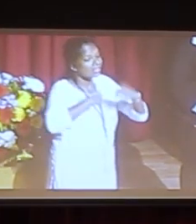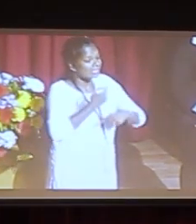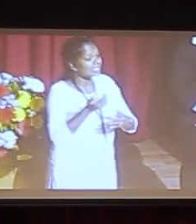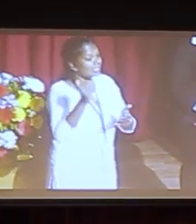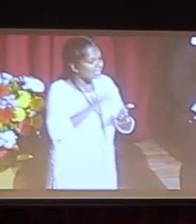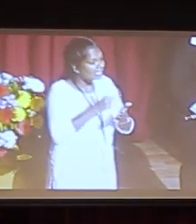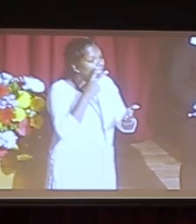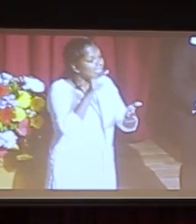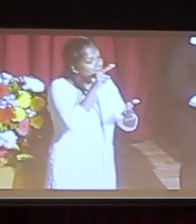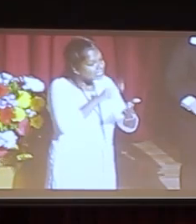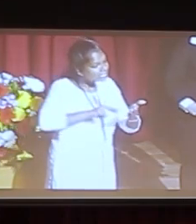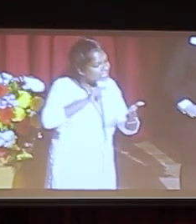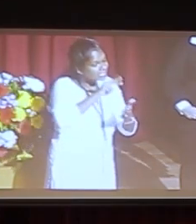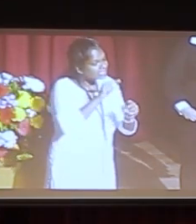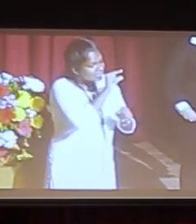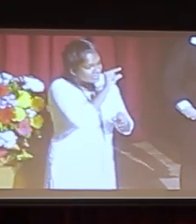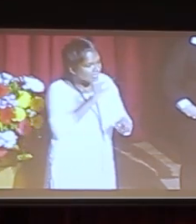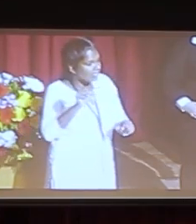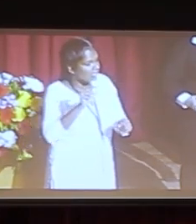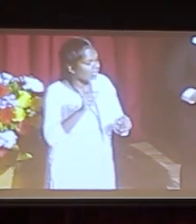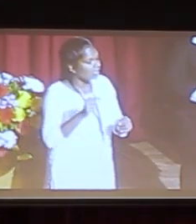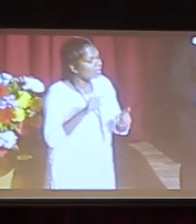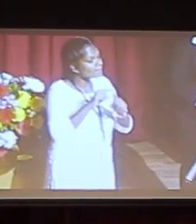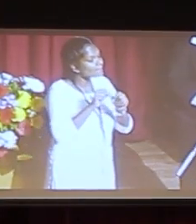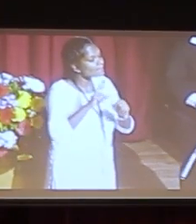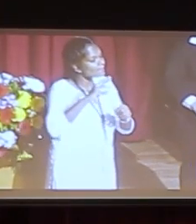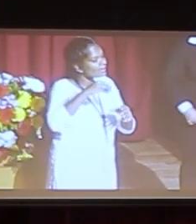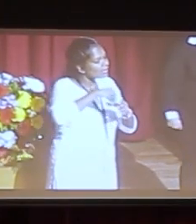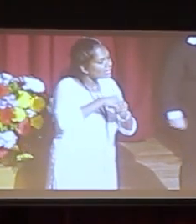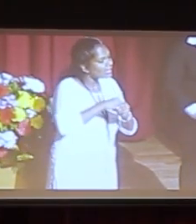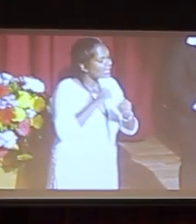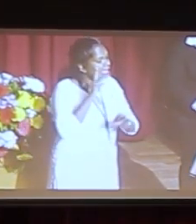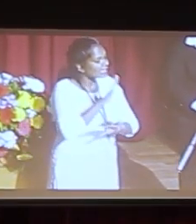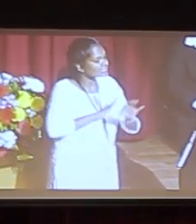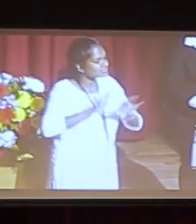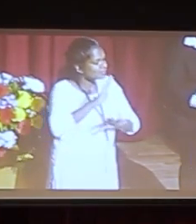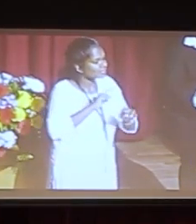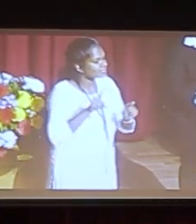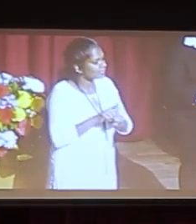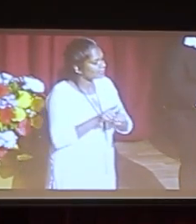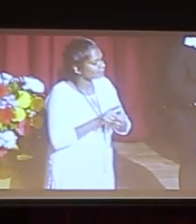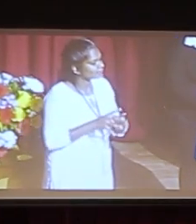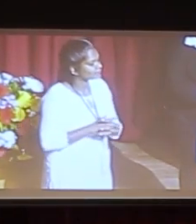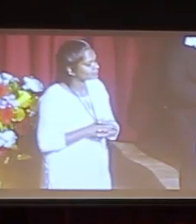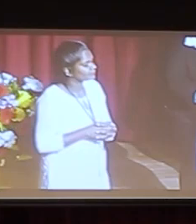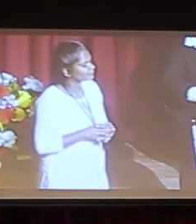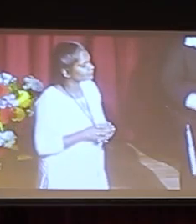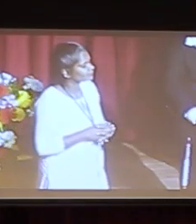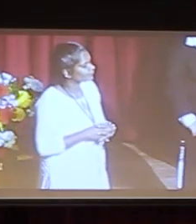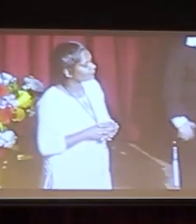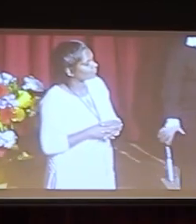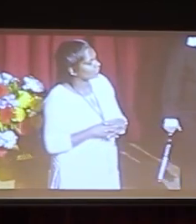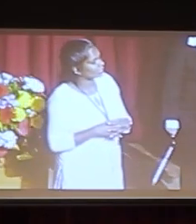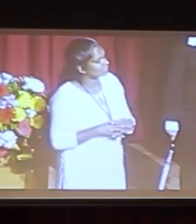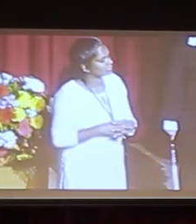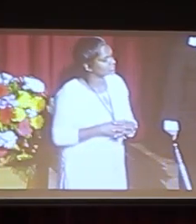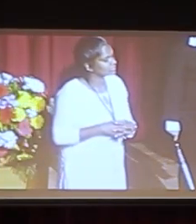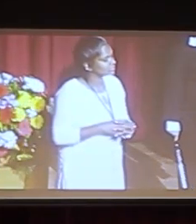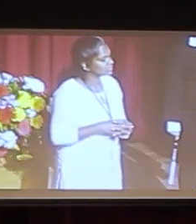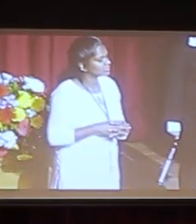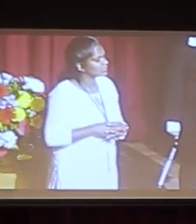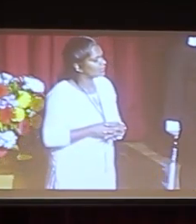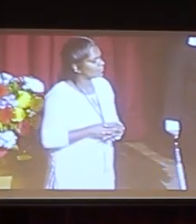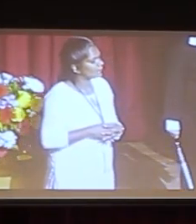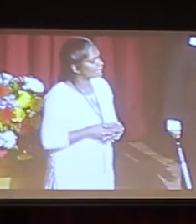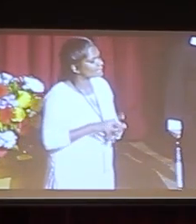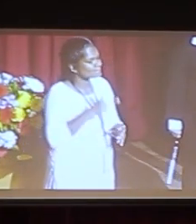this equation part by part or expression by expression. M math, m squared